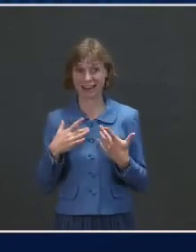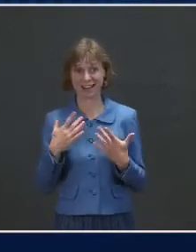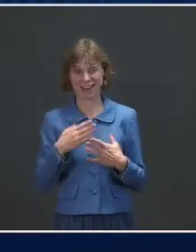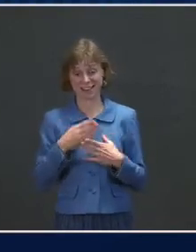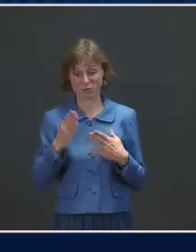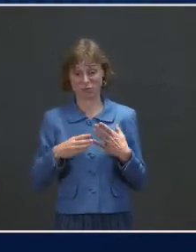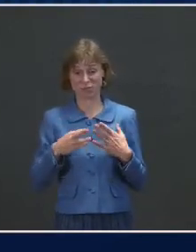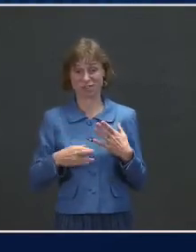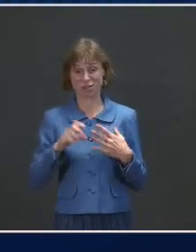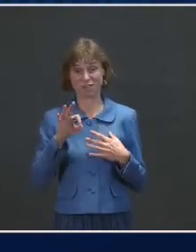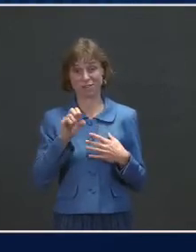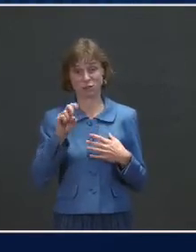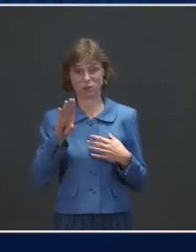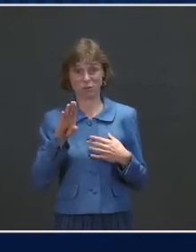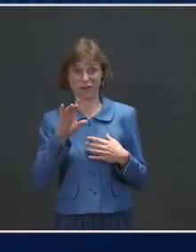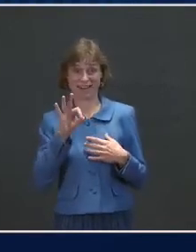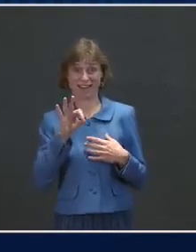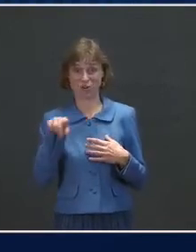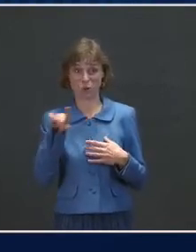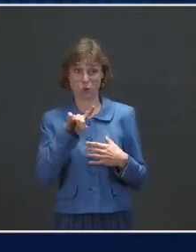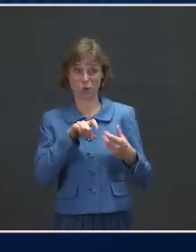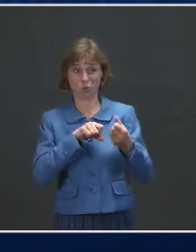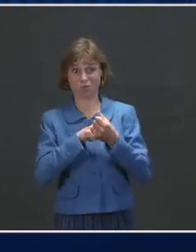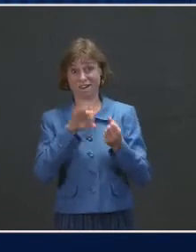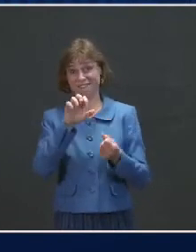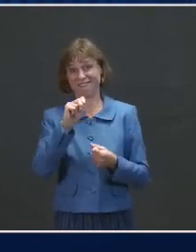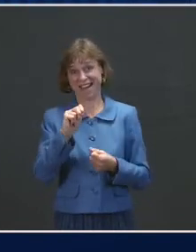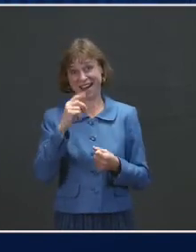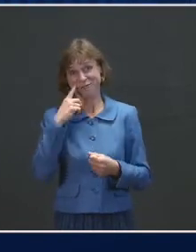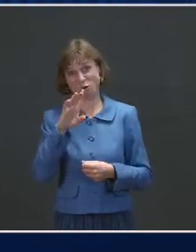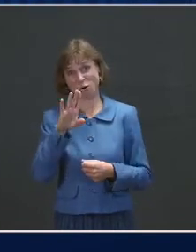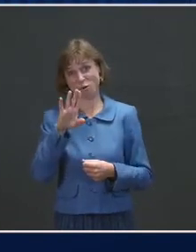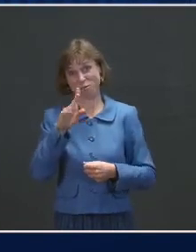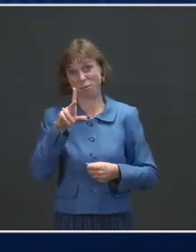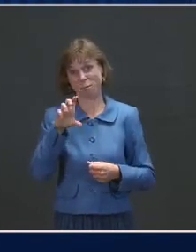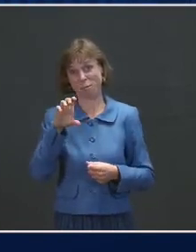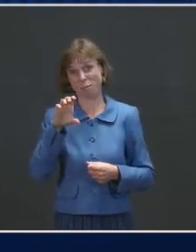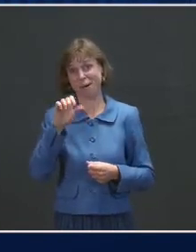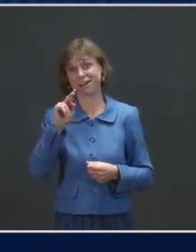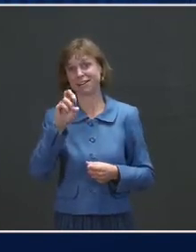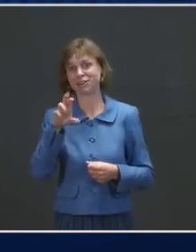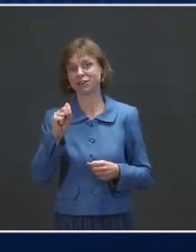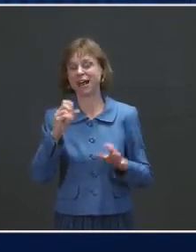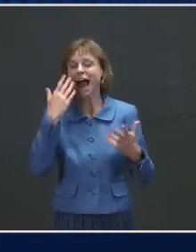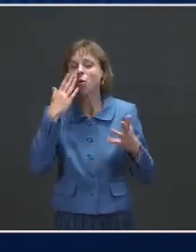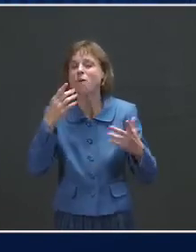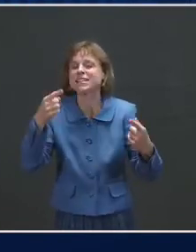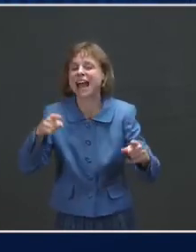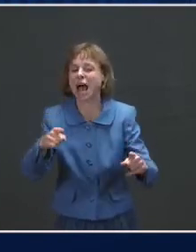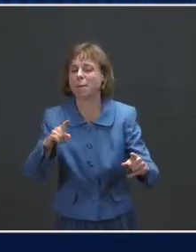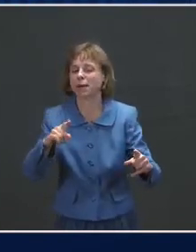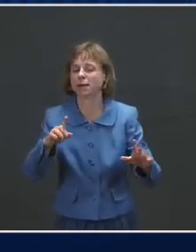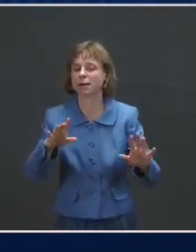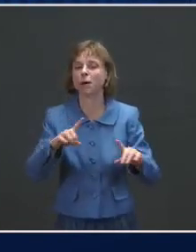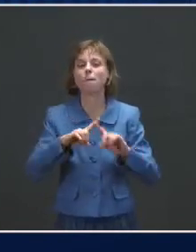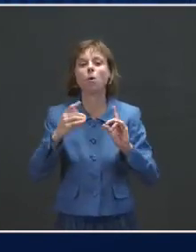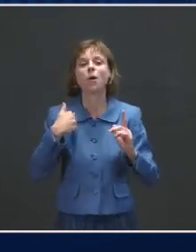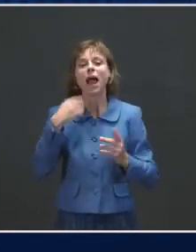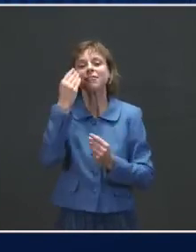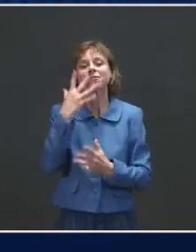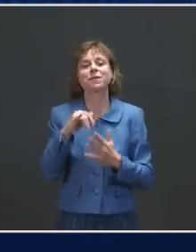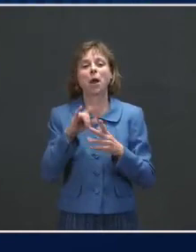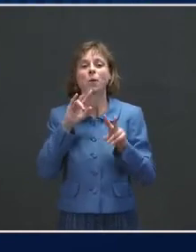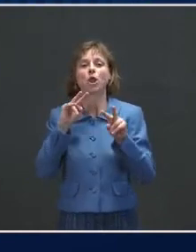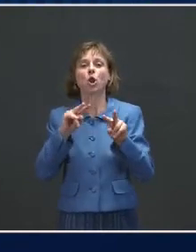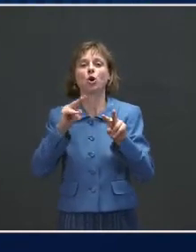guess, if you're a fan of the Buccaneers. But we will be inviting, I don't have an update for if it's happened yet, but I do have an update that we look forward to